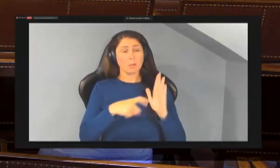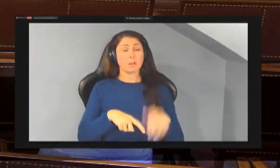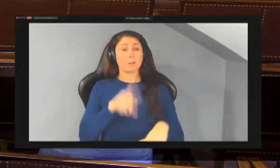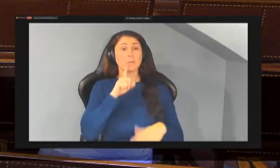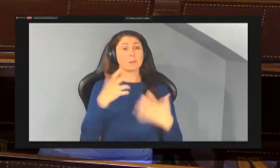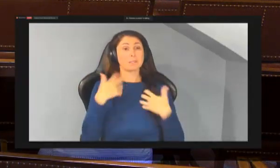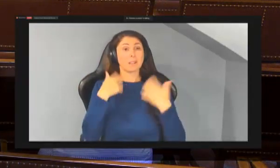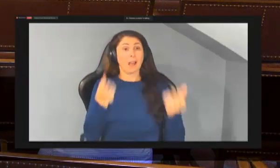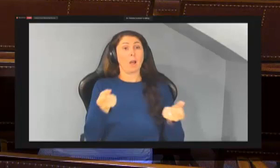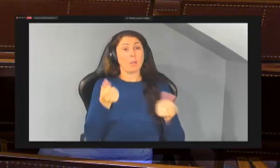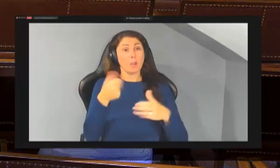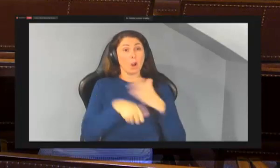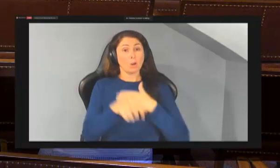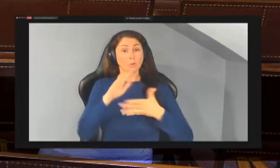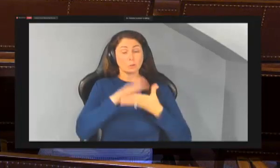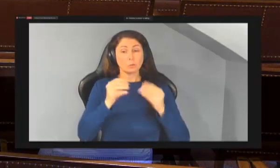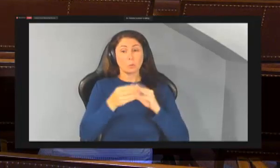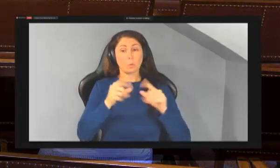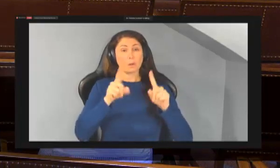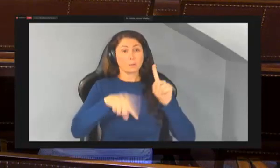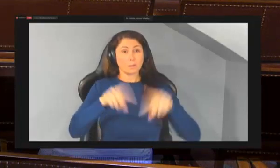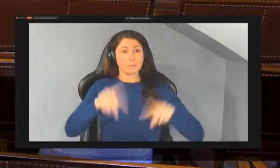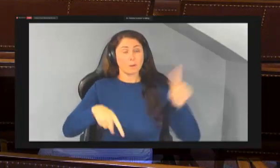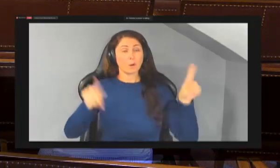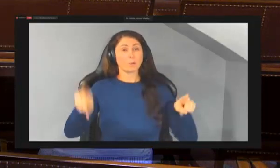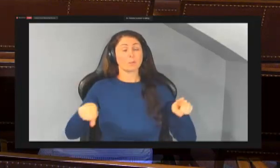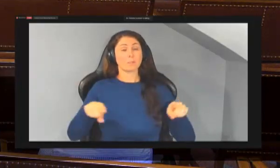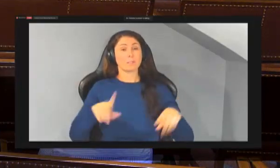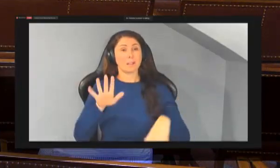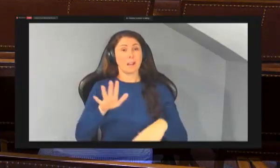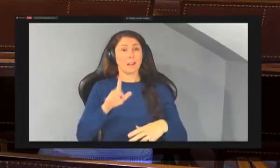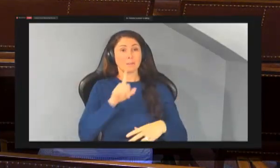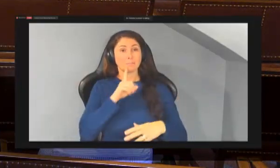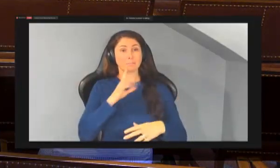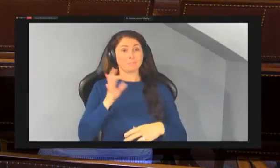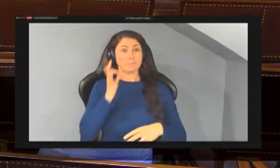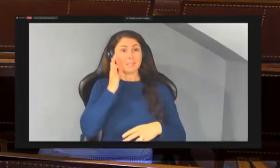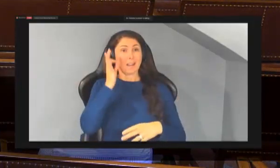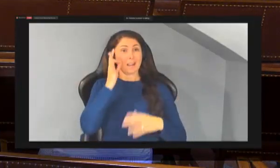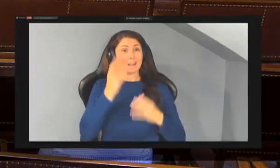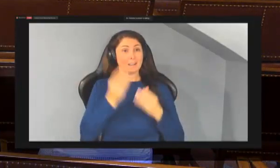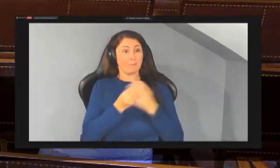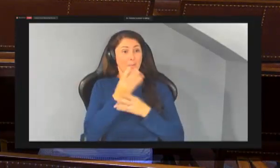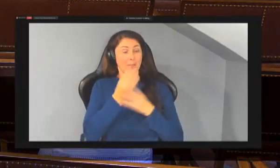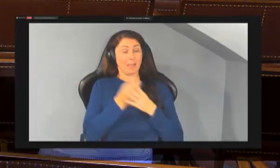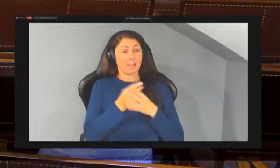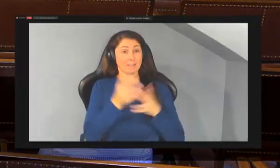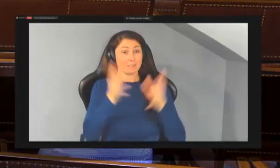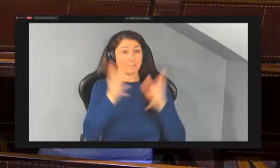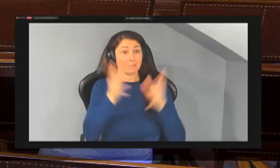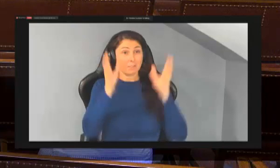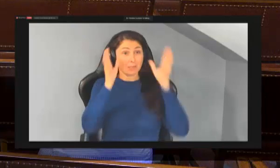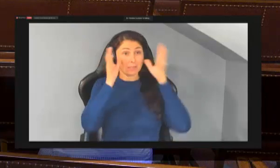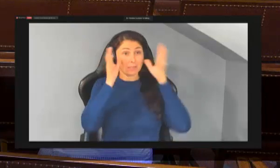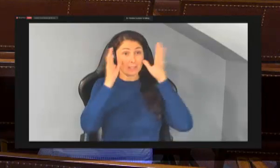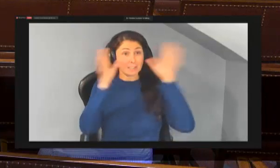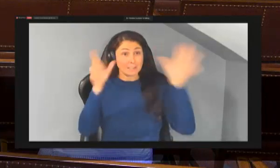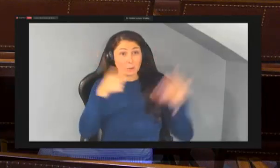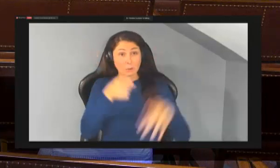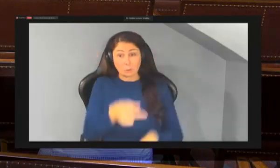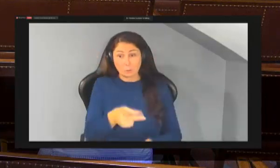healthy understory, diversity, native plants, and the deer that you do see are healthy. If you haven't